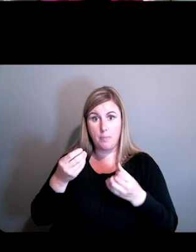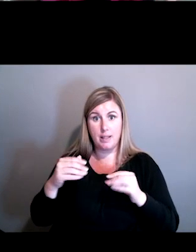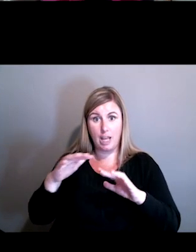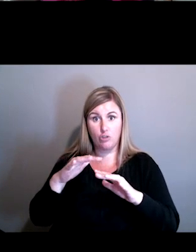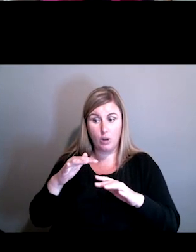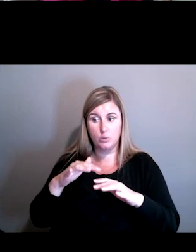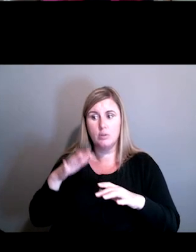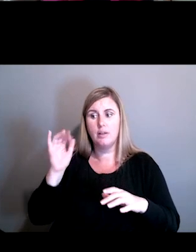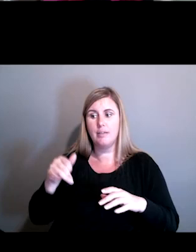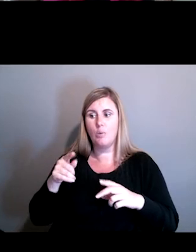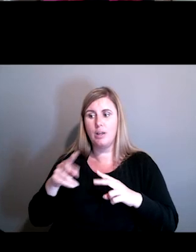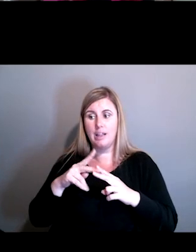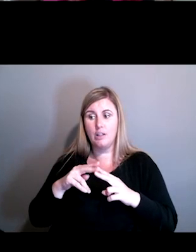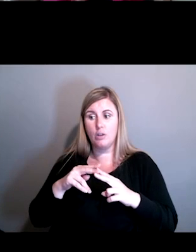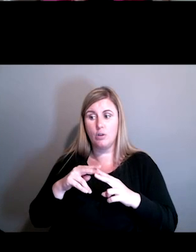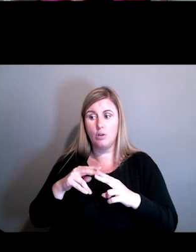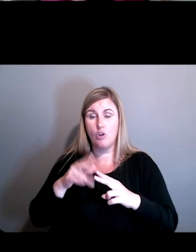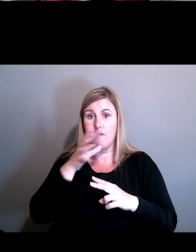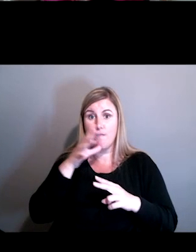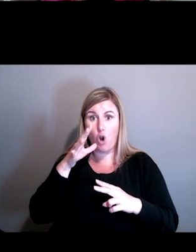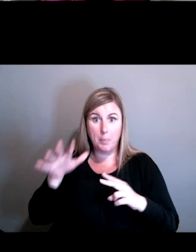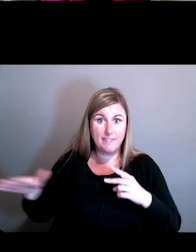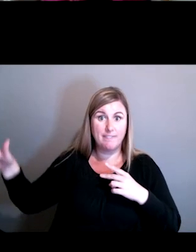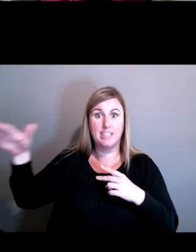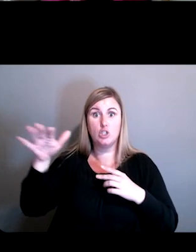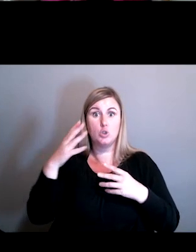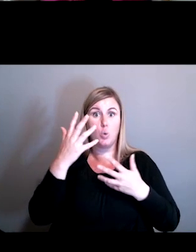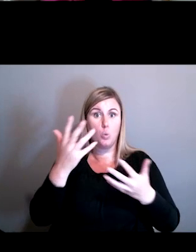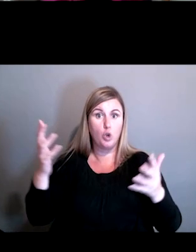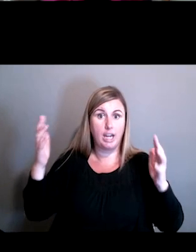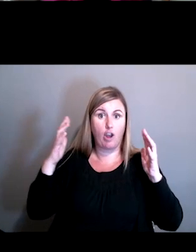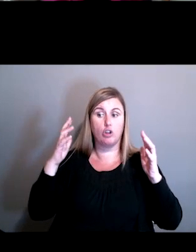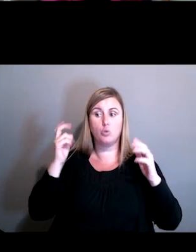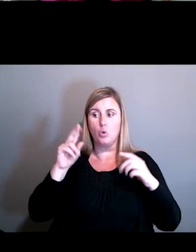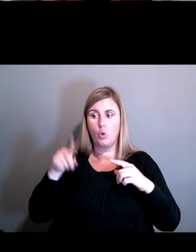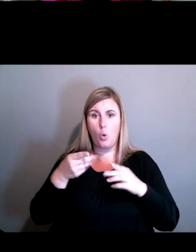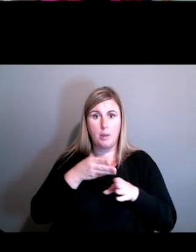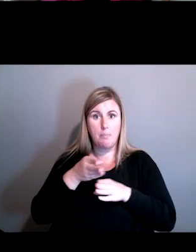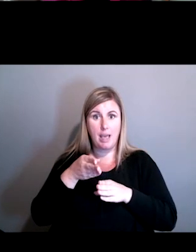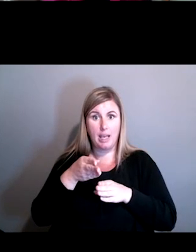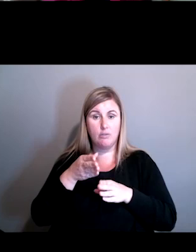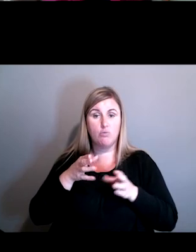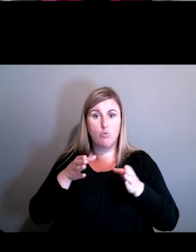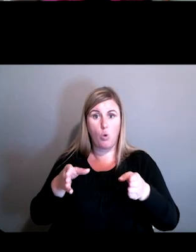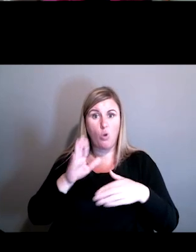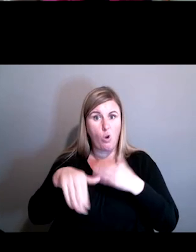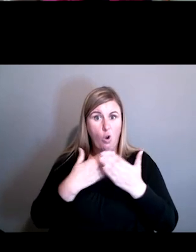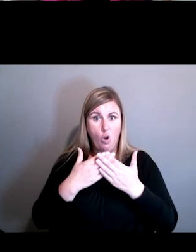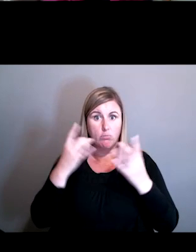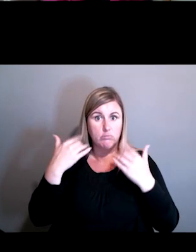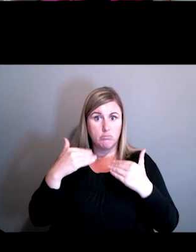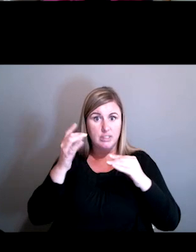fields, wooded areas, or to the only main road. All of those things are extremely dangerous. So this is why saying a student